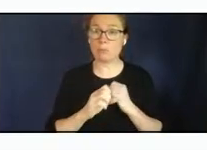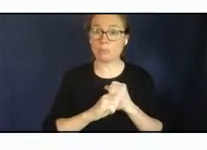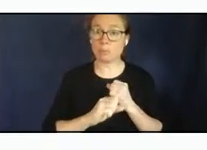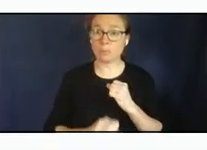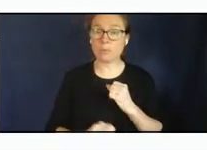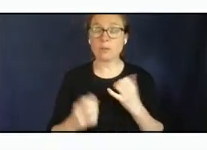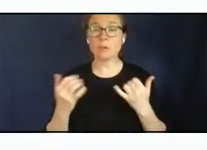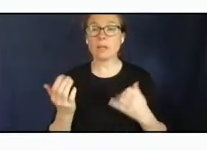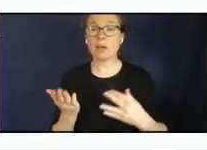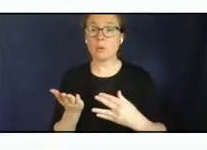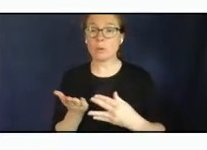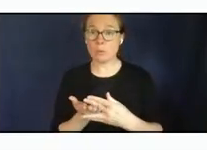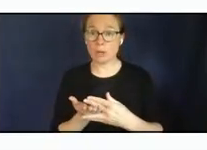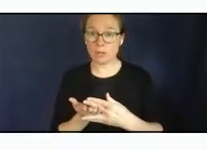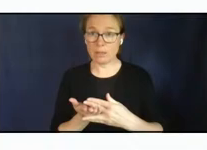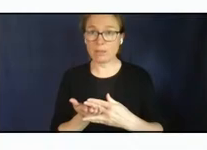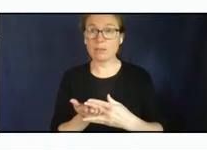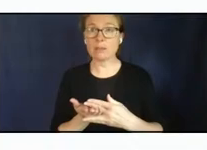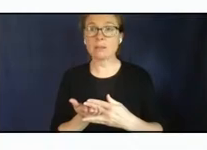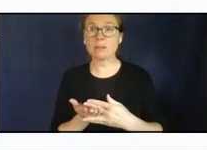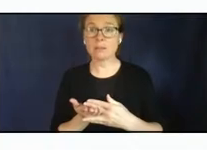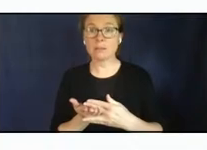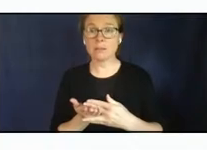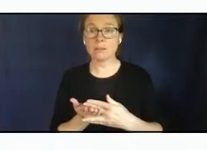now and come back at